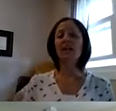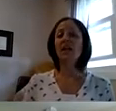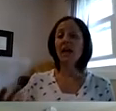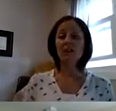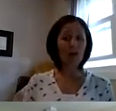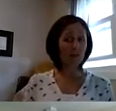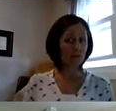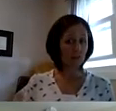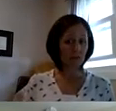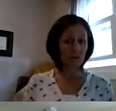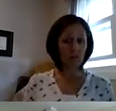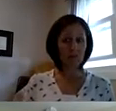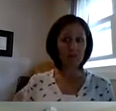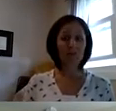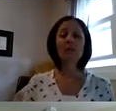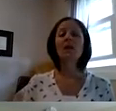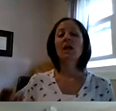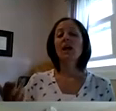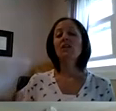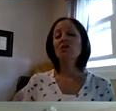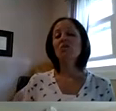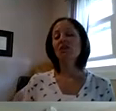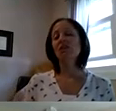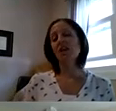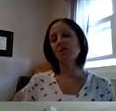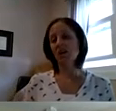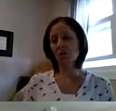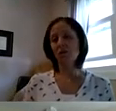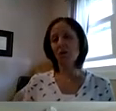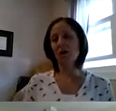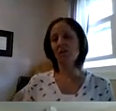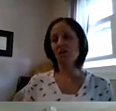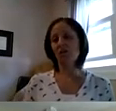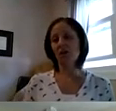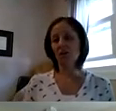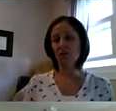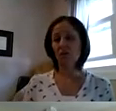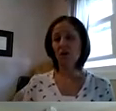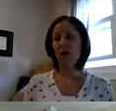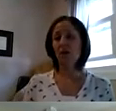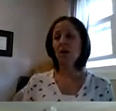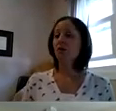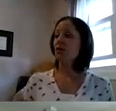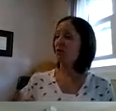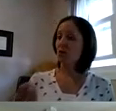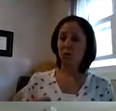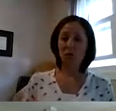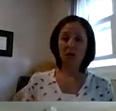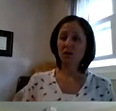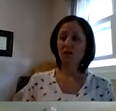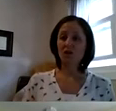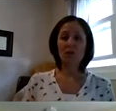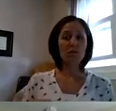FEIN, as well as a DUNS number, and then your mission statement and a brief organizational history. So if you're